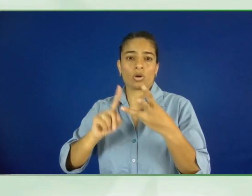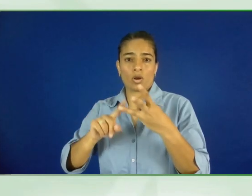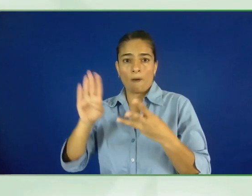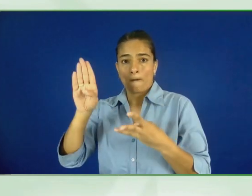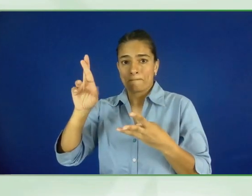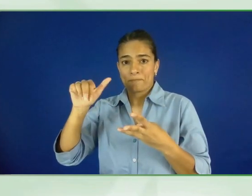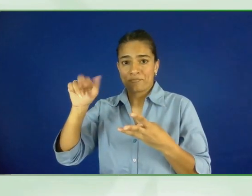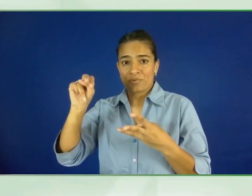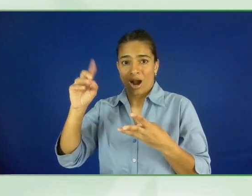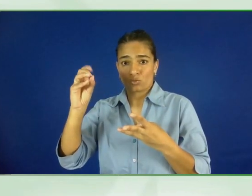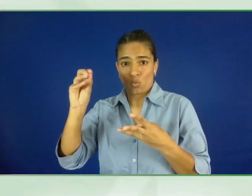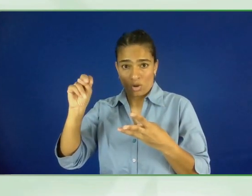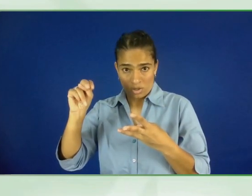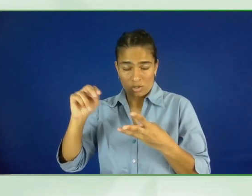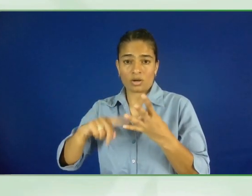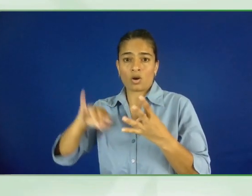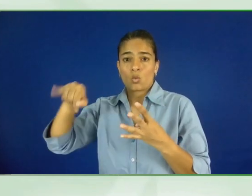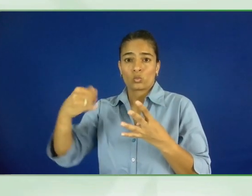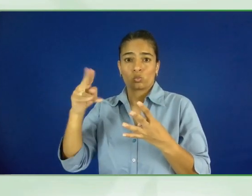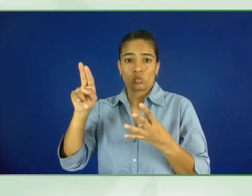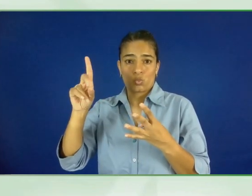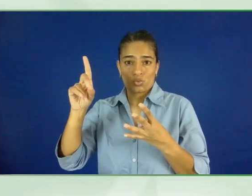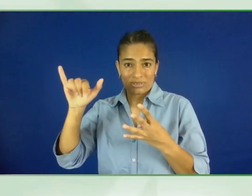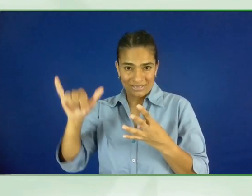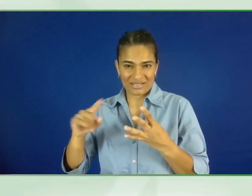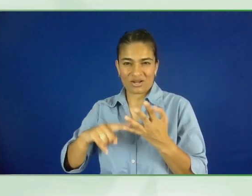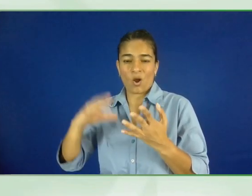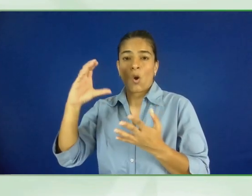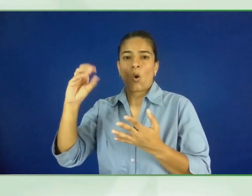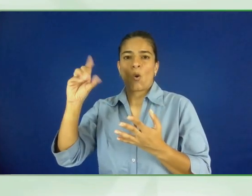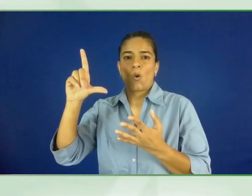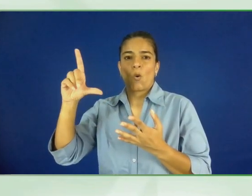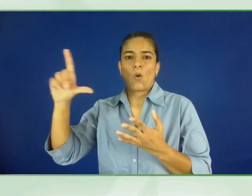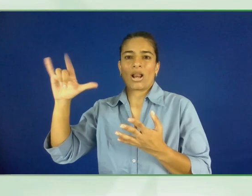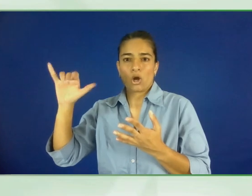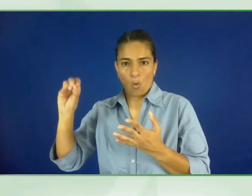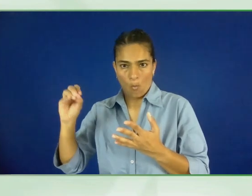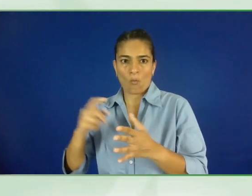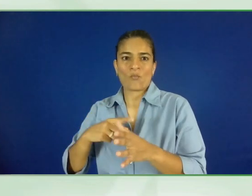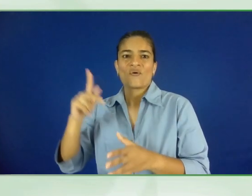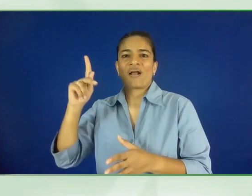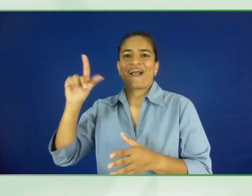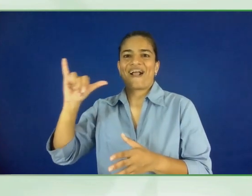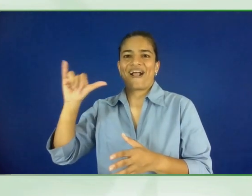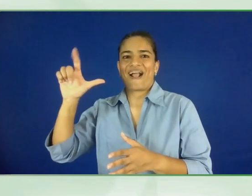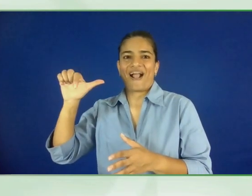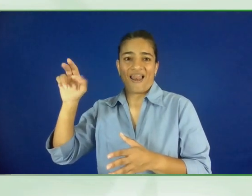Coolio, and Killian Murphy. What do you love about your